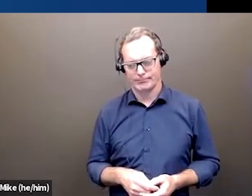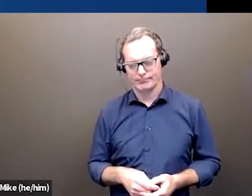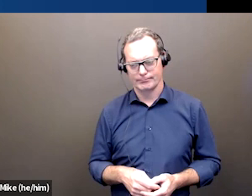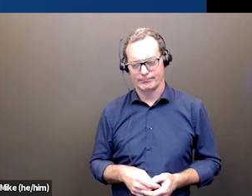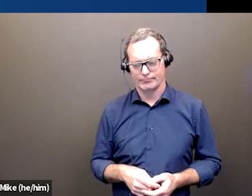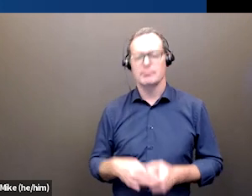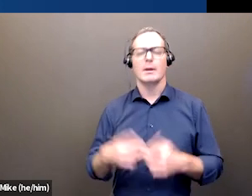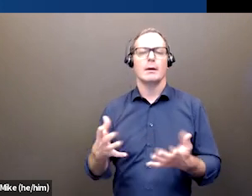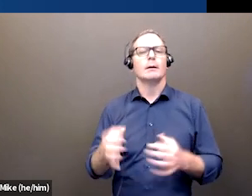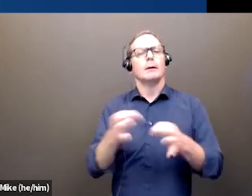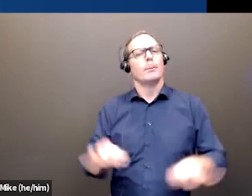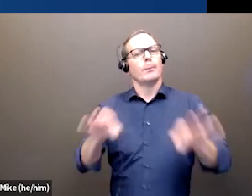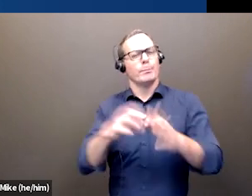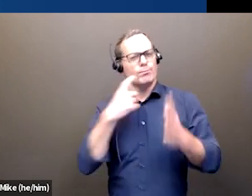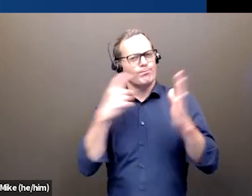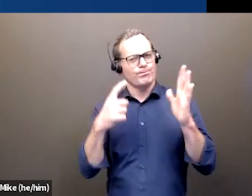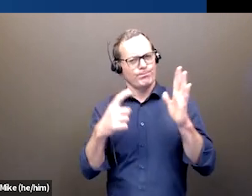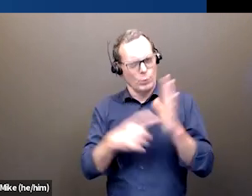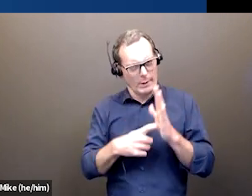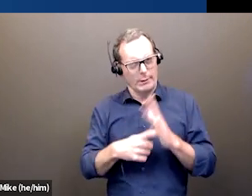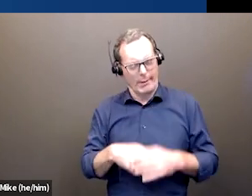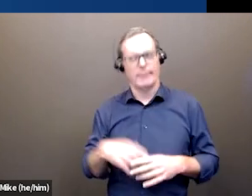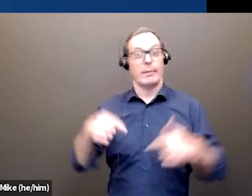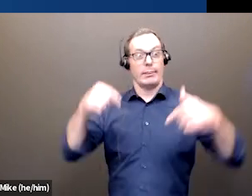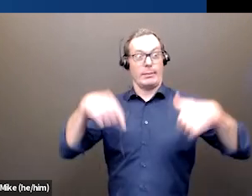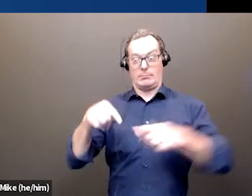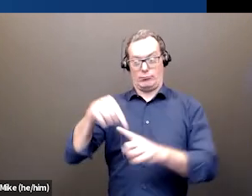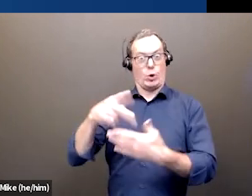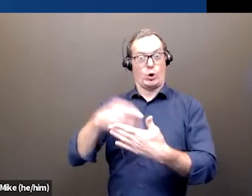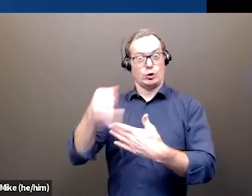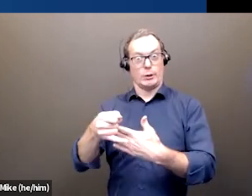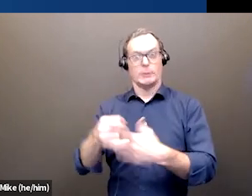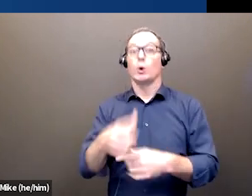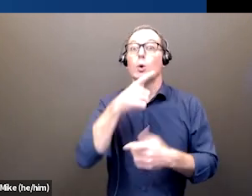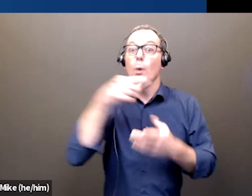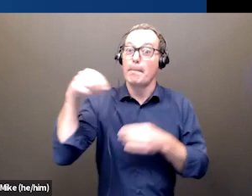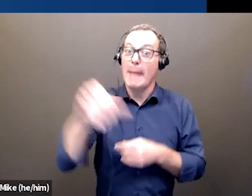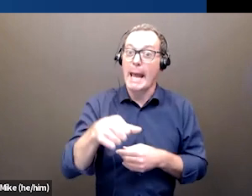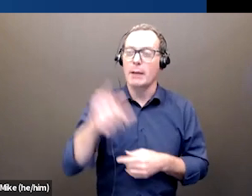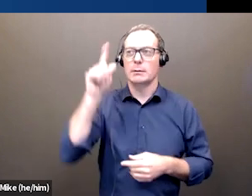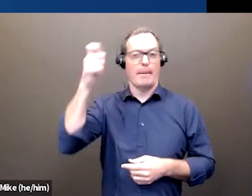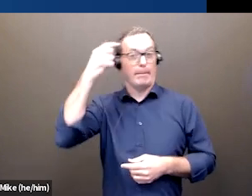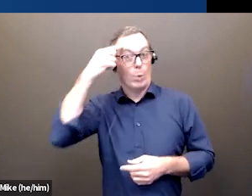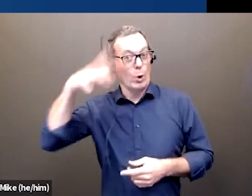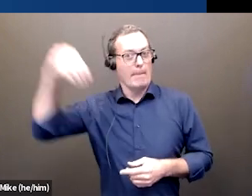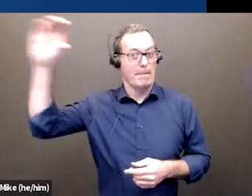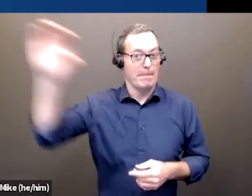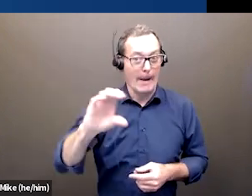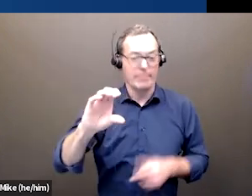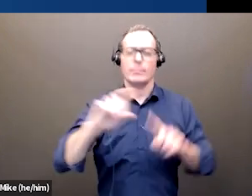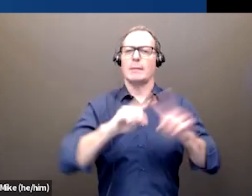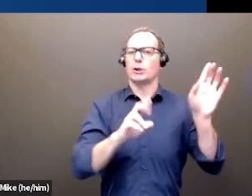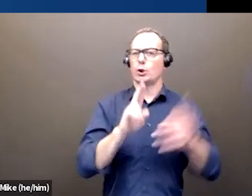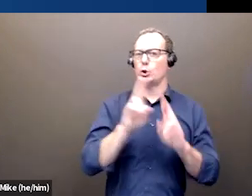unique in that it's an employment-related benefit funded by the employer, but managed by the union. There's